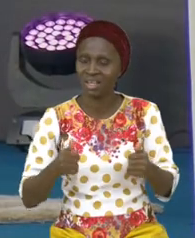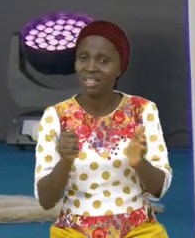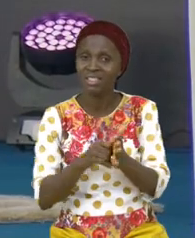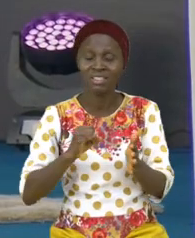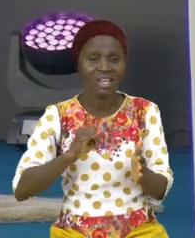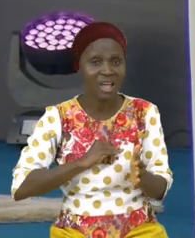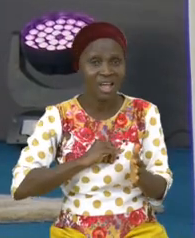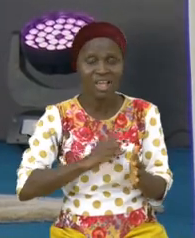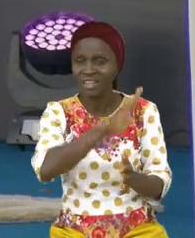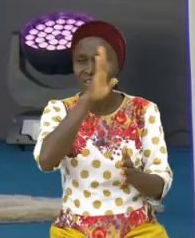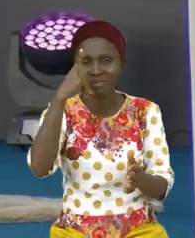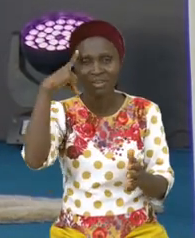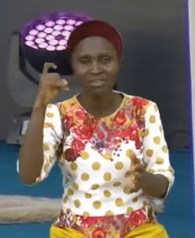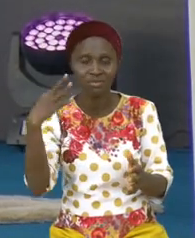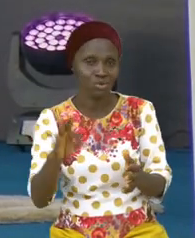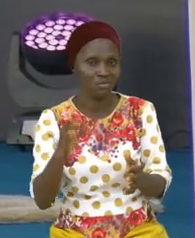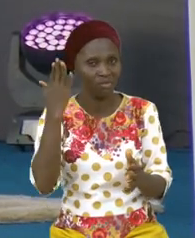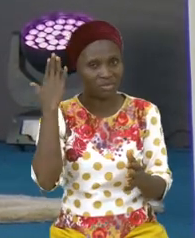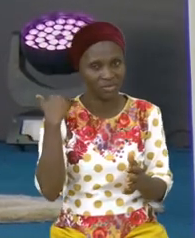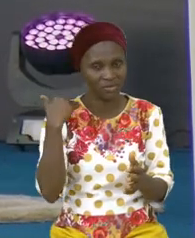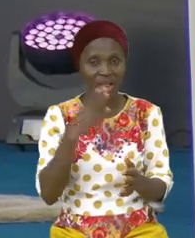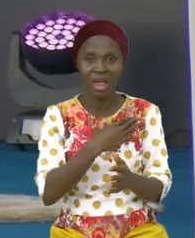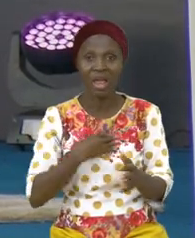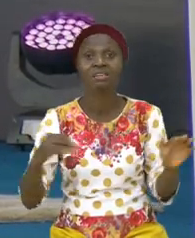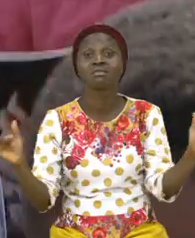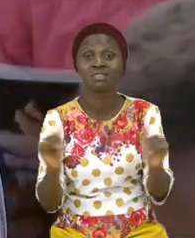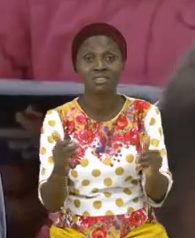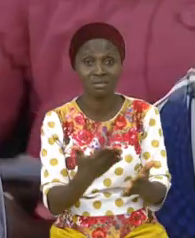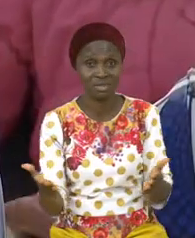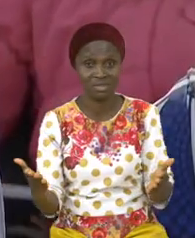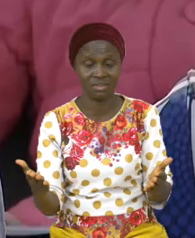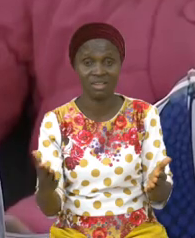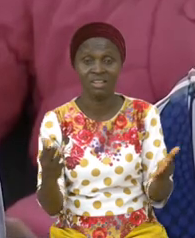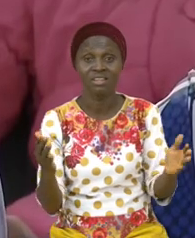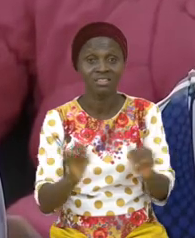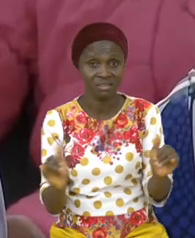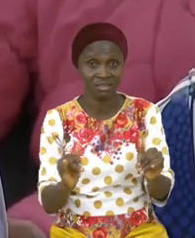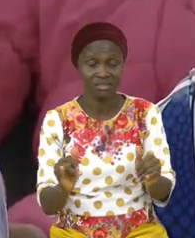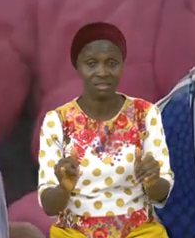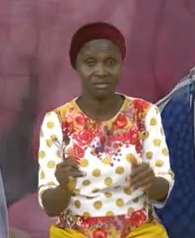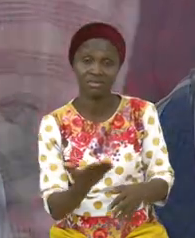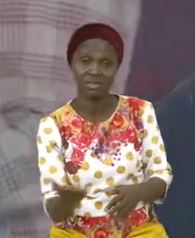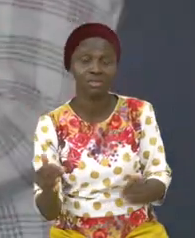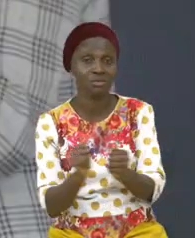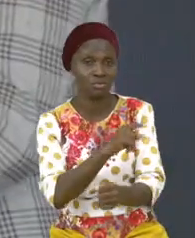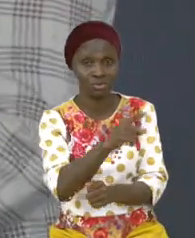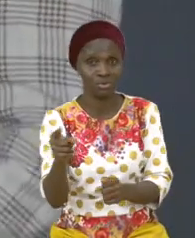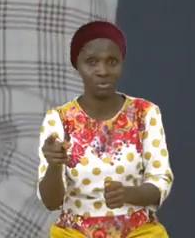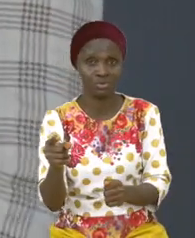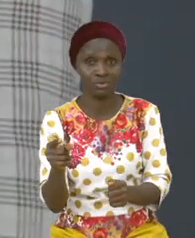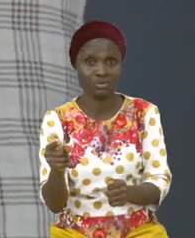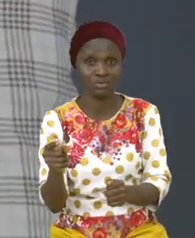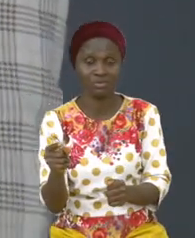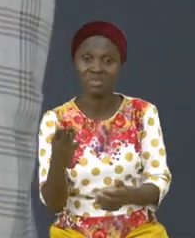never dreamt of. And the same thing with you. Maybe you have been, you know, at the back of